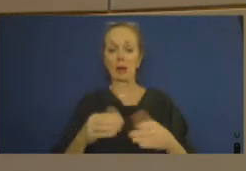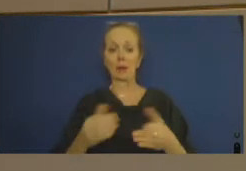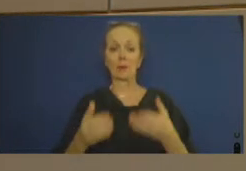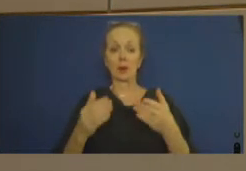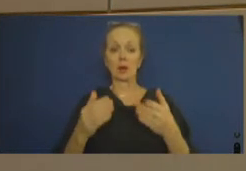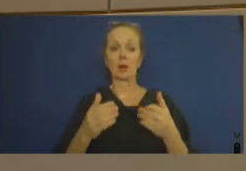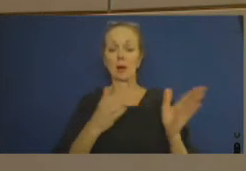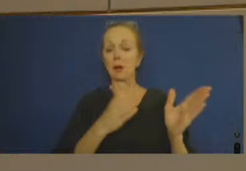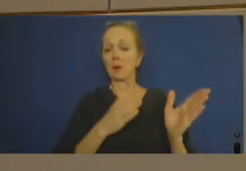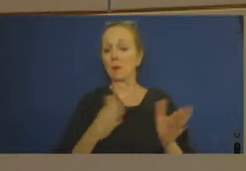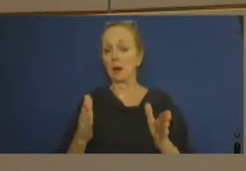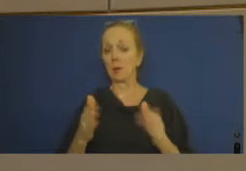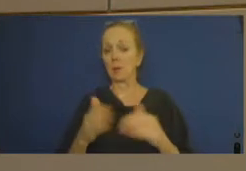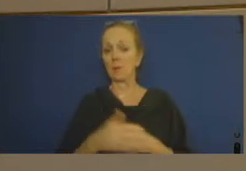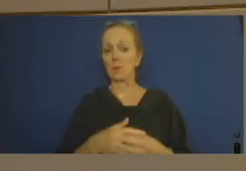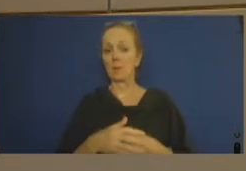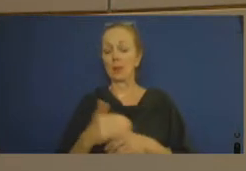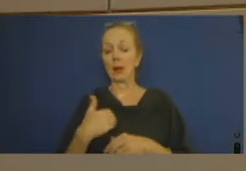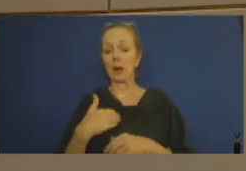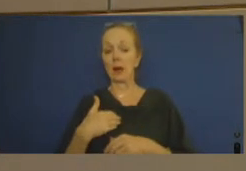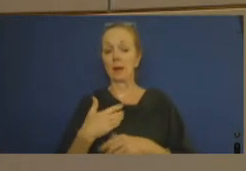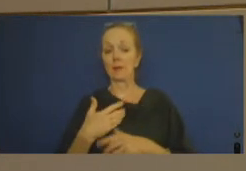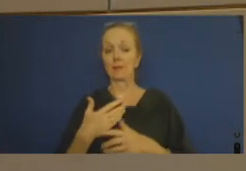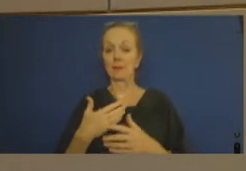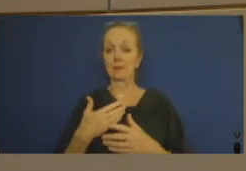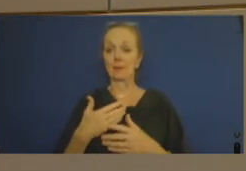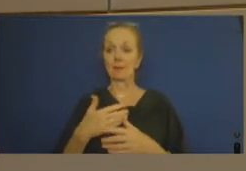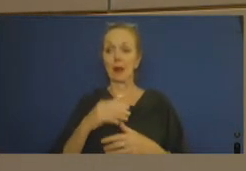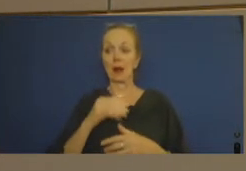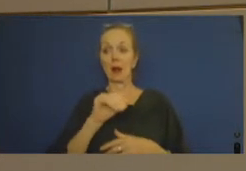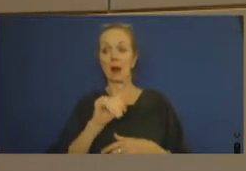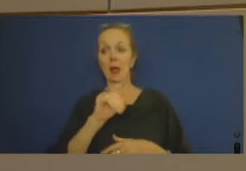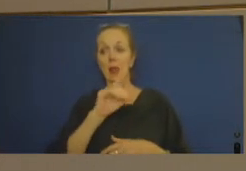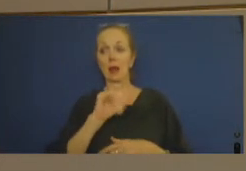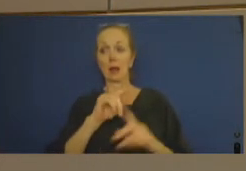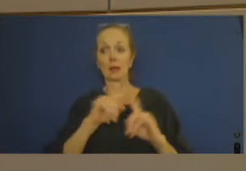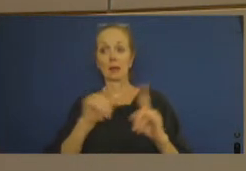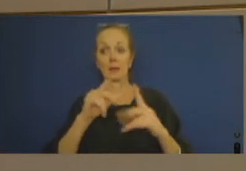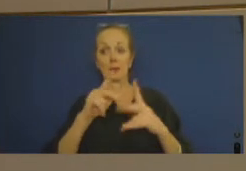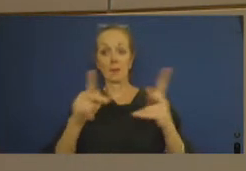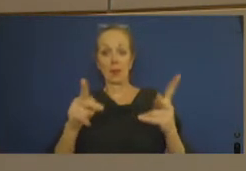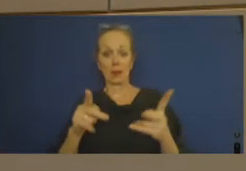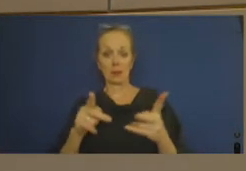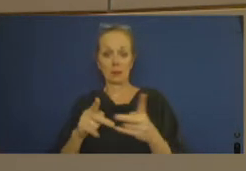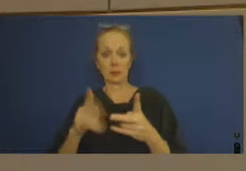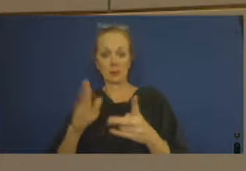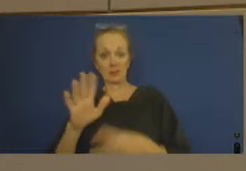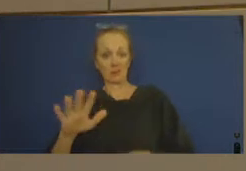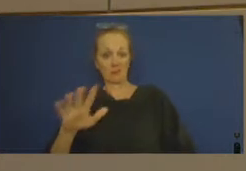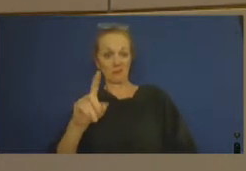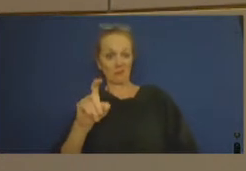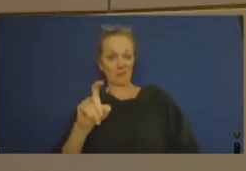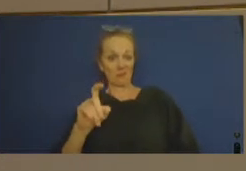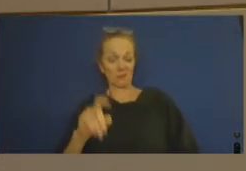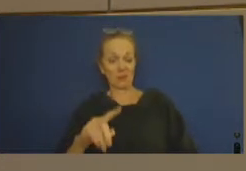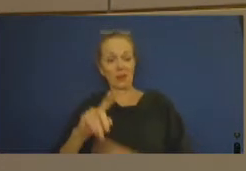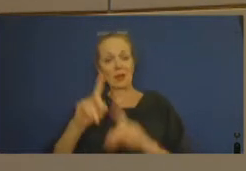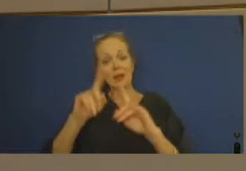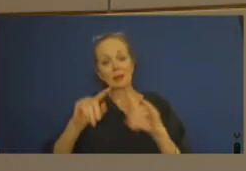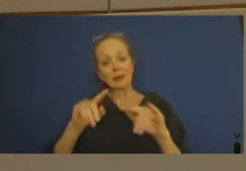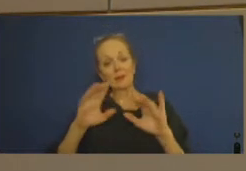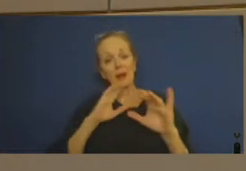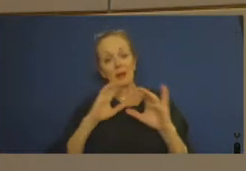plan to have the alley in a different space? There have been different conversations, that is correct.